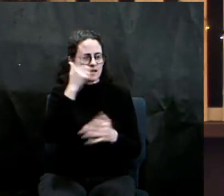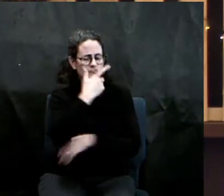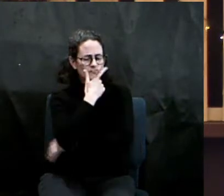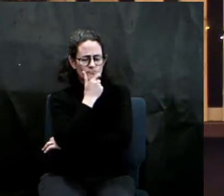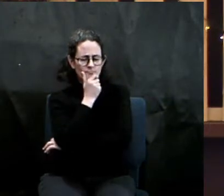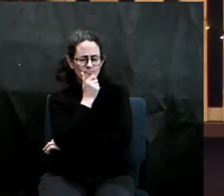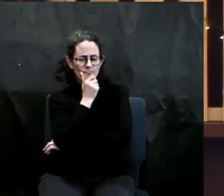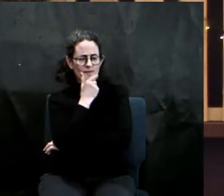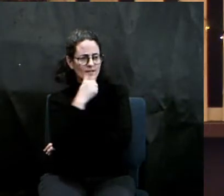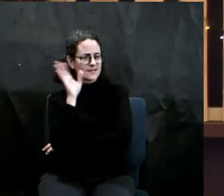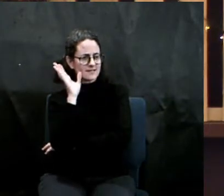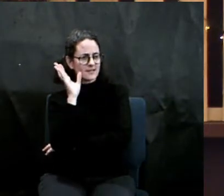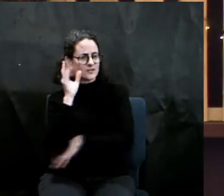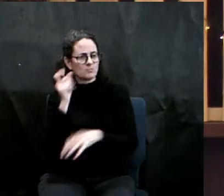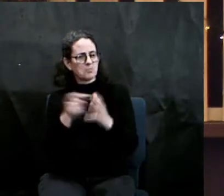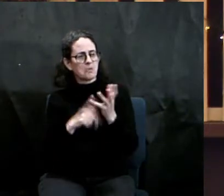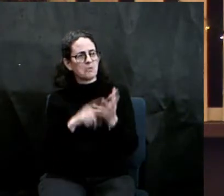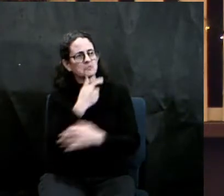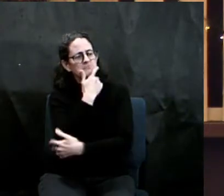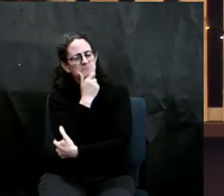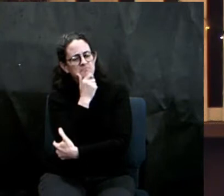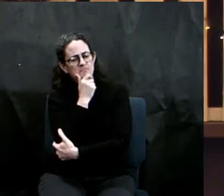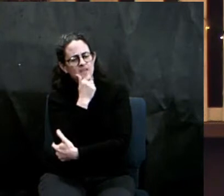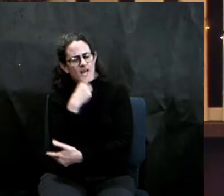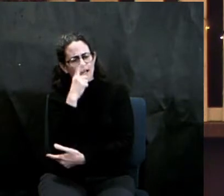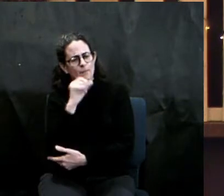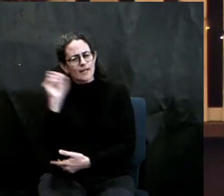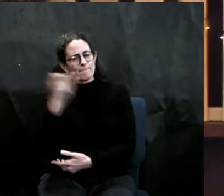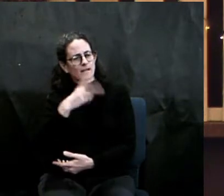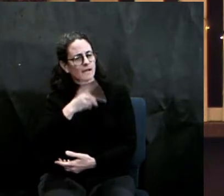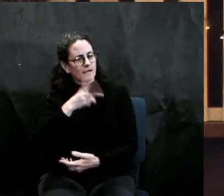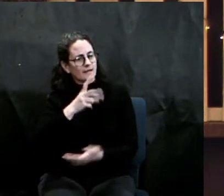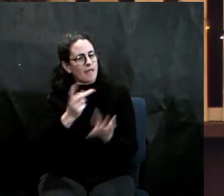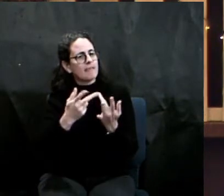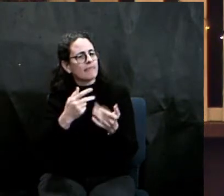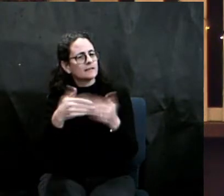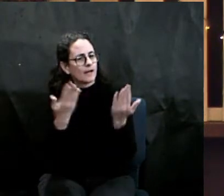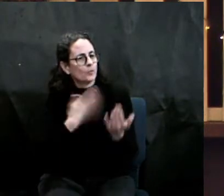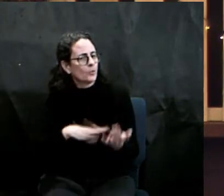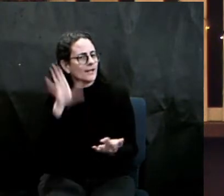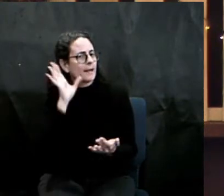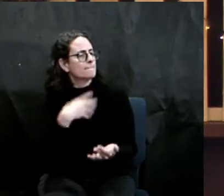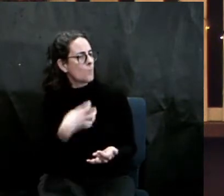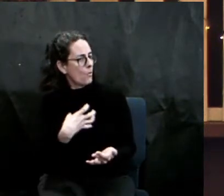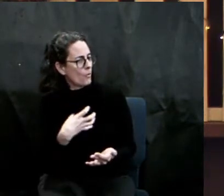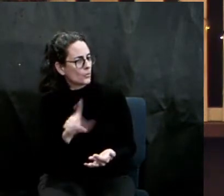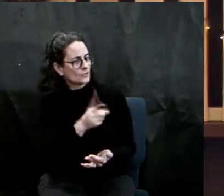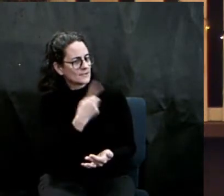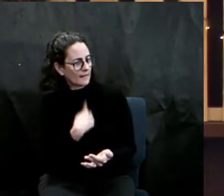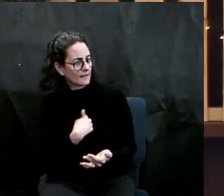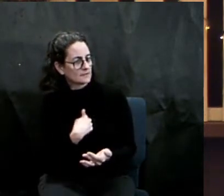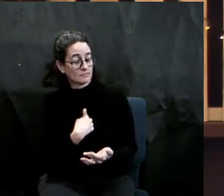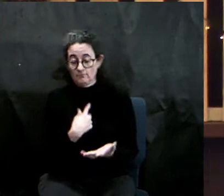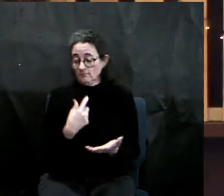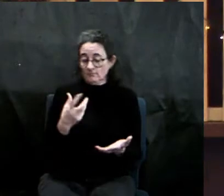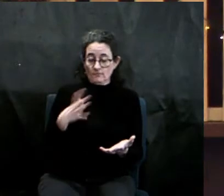says, and so they arrange another day where they can come back and hear more of what Paul has to say.